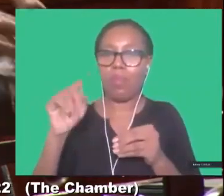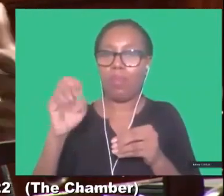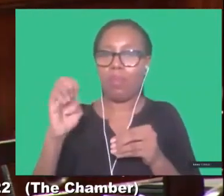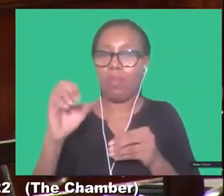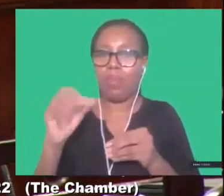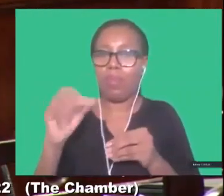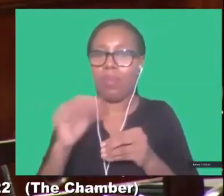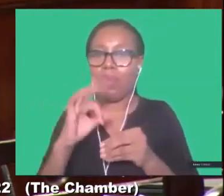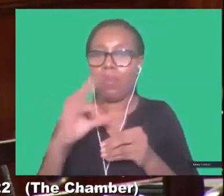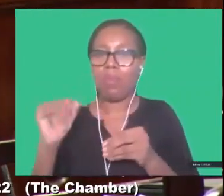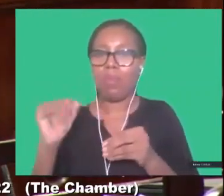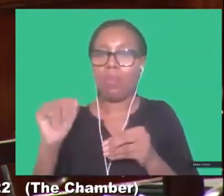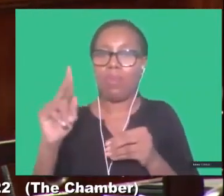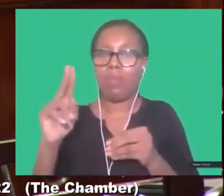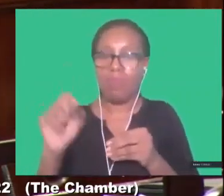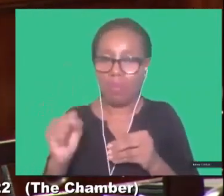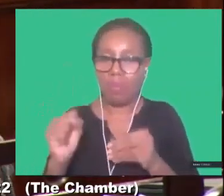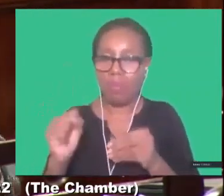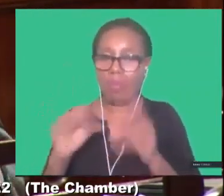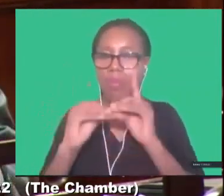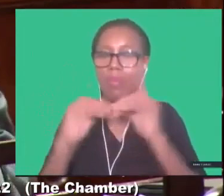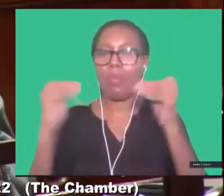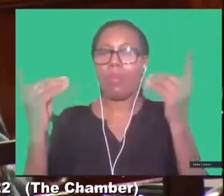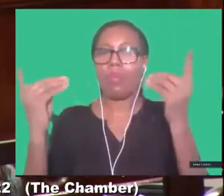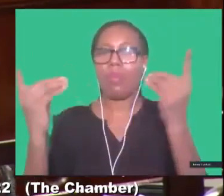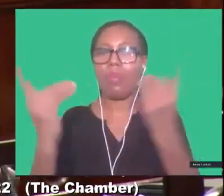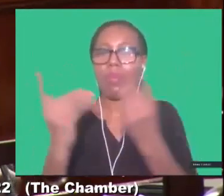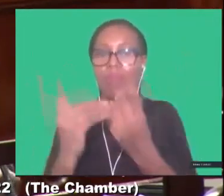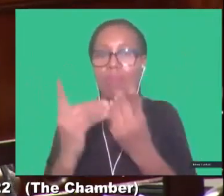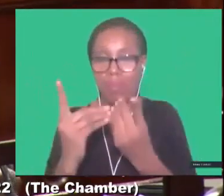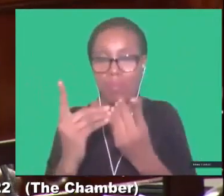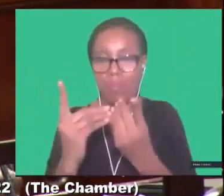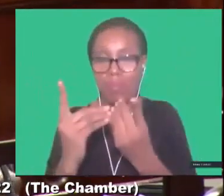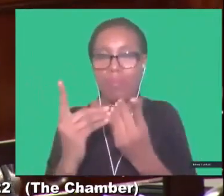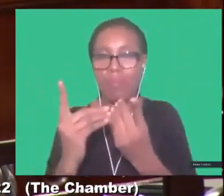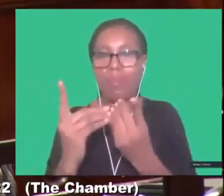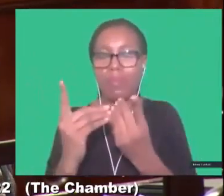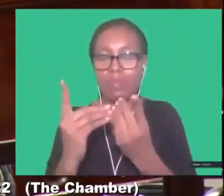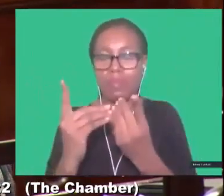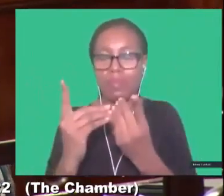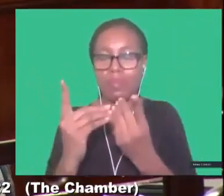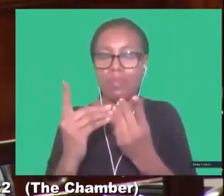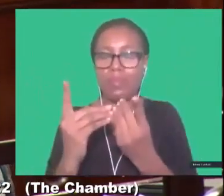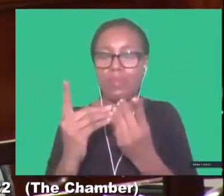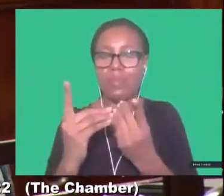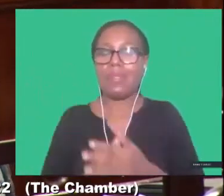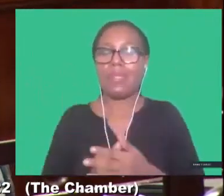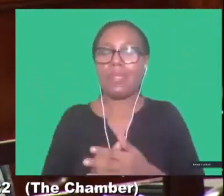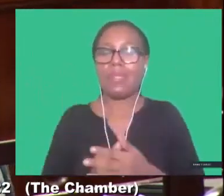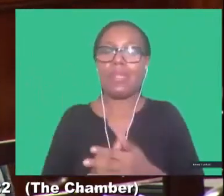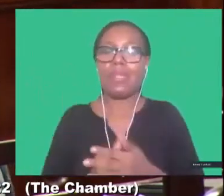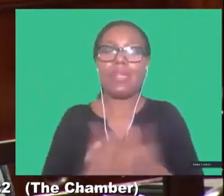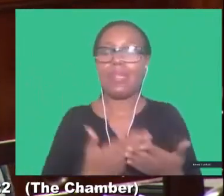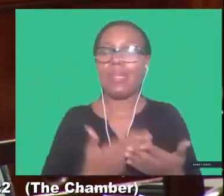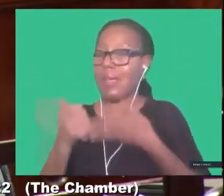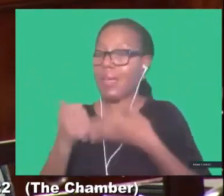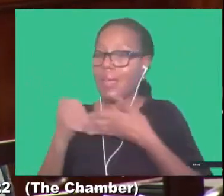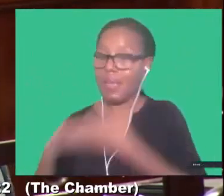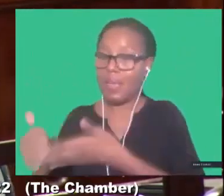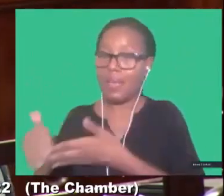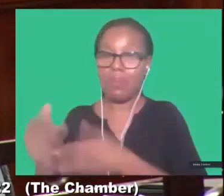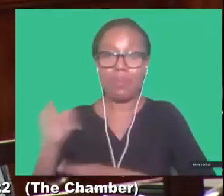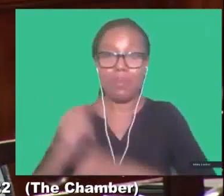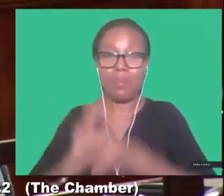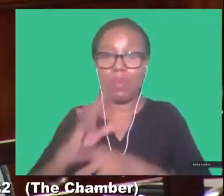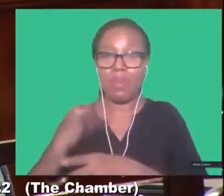in easing our ability or the ability of the ordinary citizen to do business with that